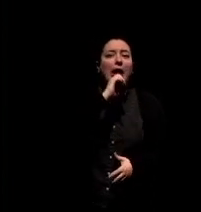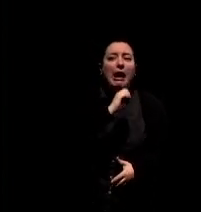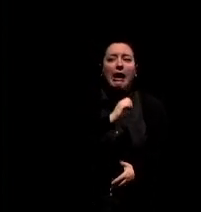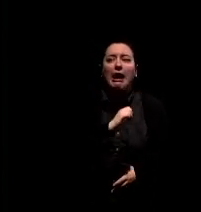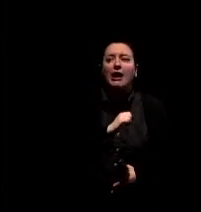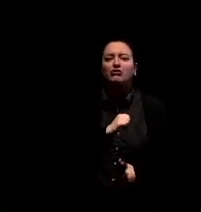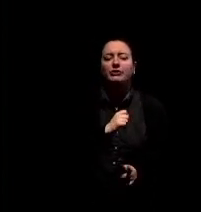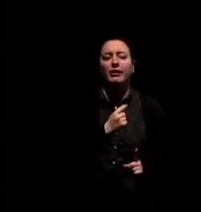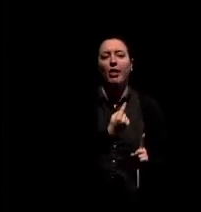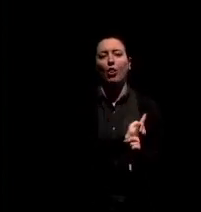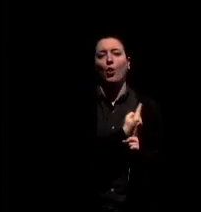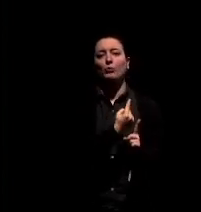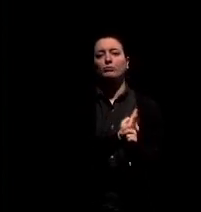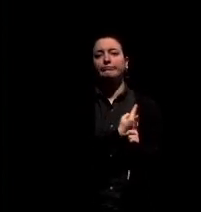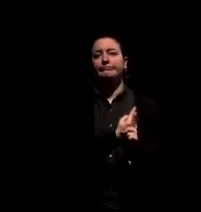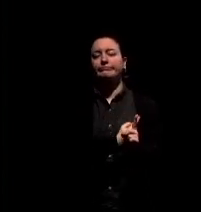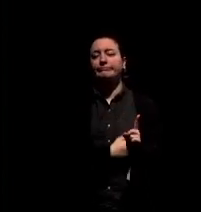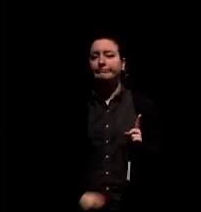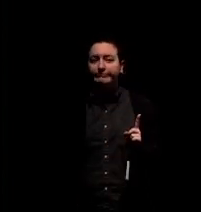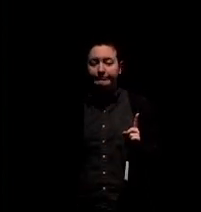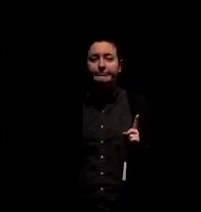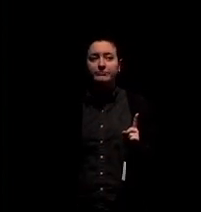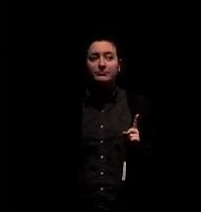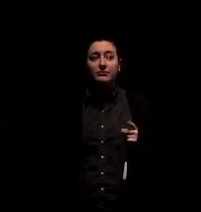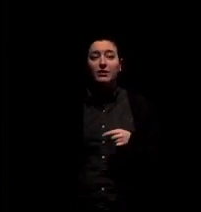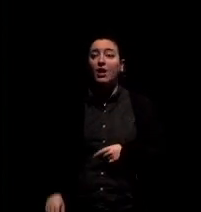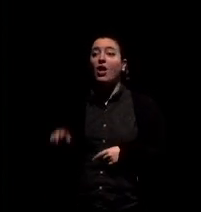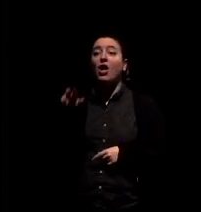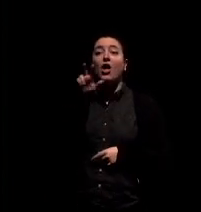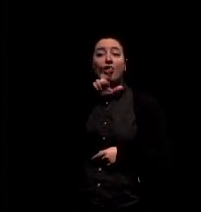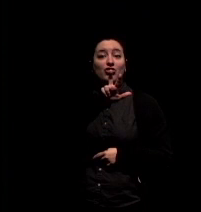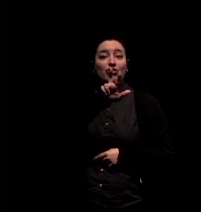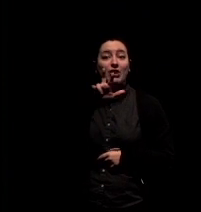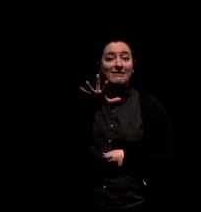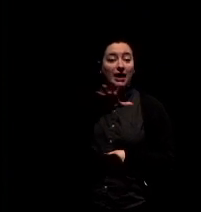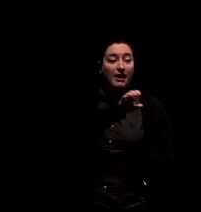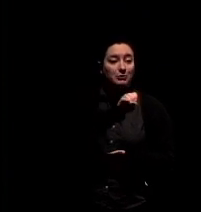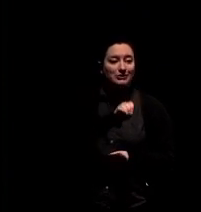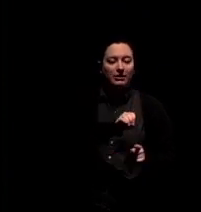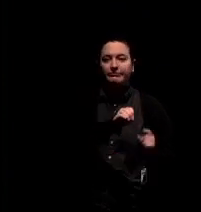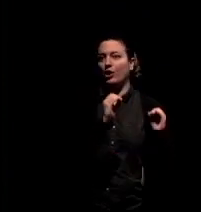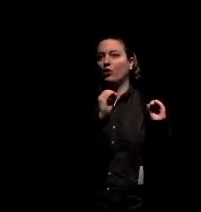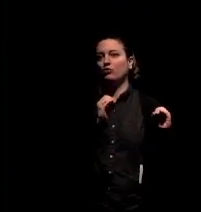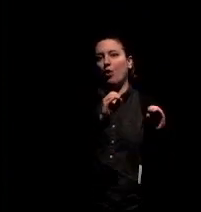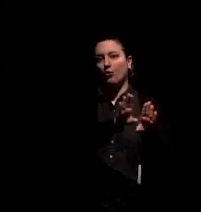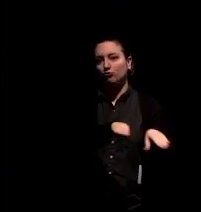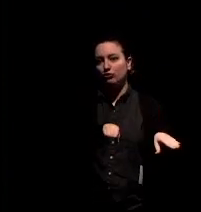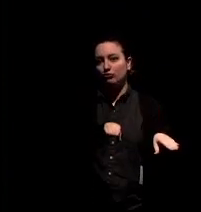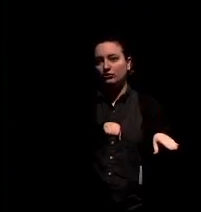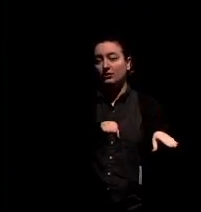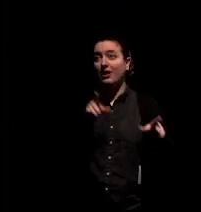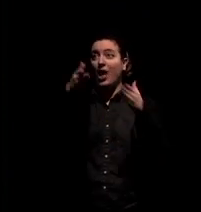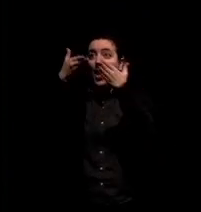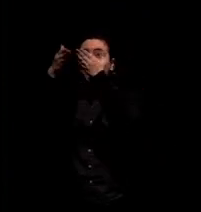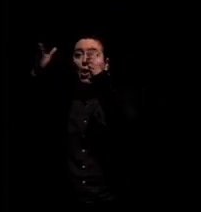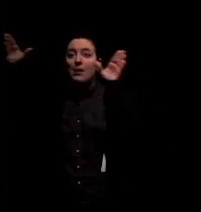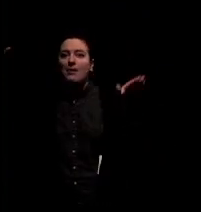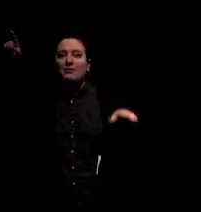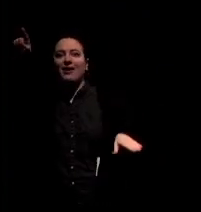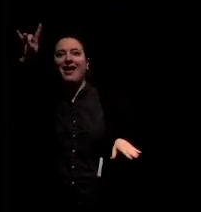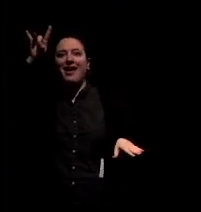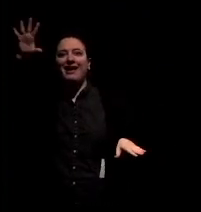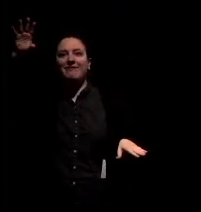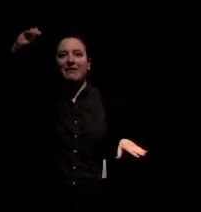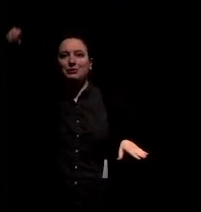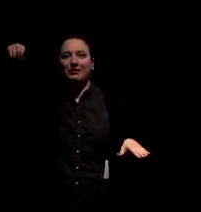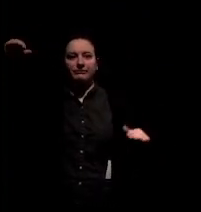35% have no children, only 35% have children compared to 85% in the broader population of Minnesota. So this, a lot